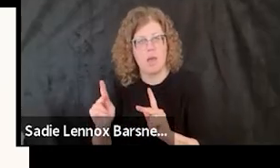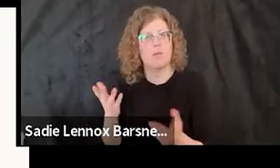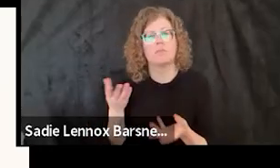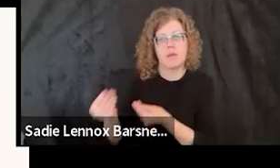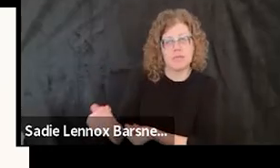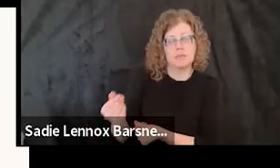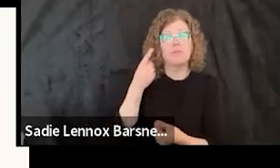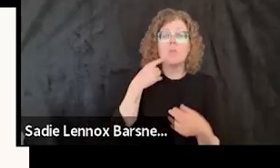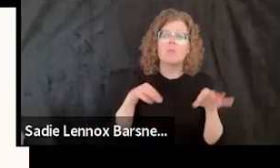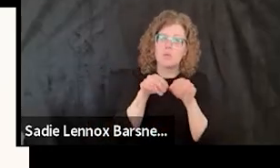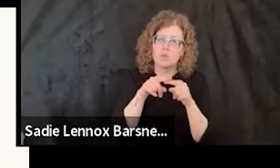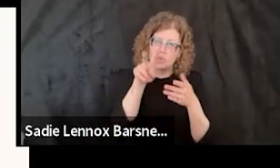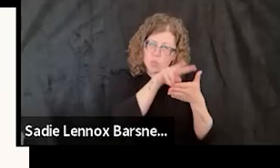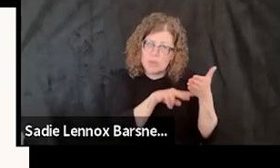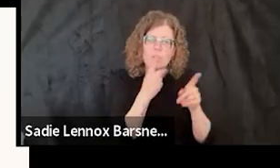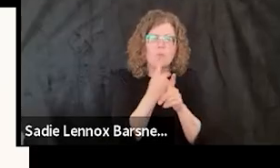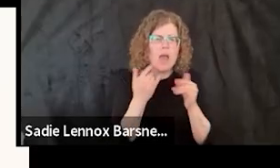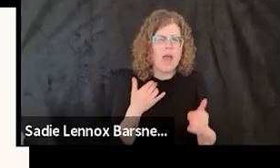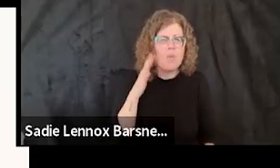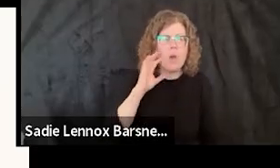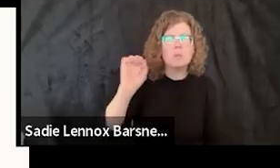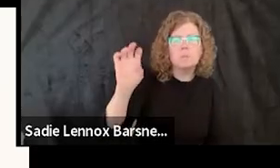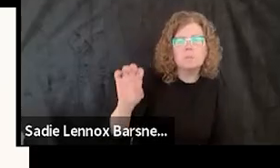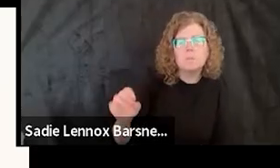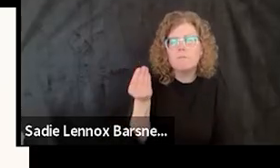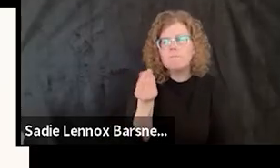I will highlight a few specific things here.